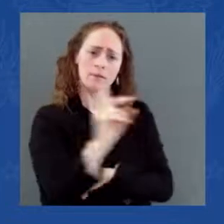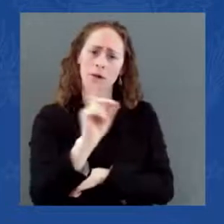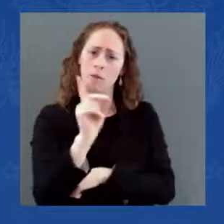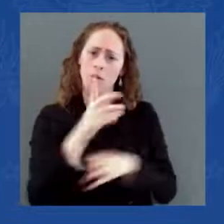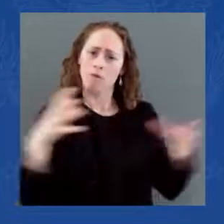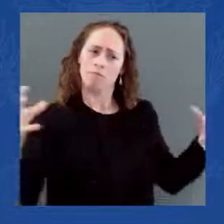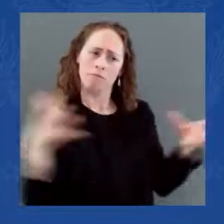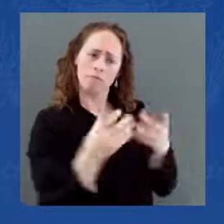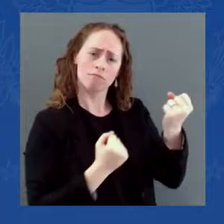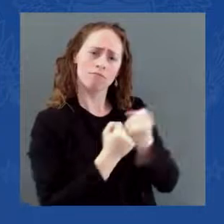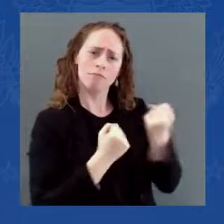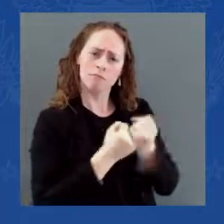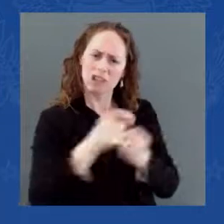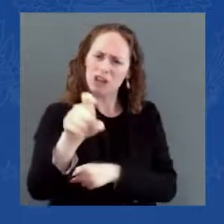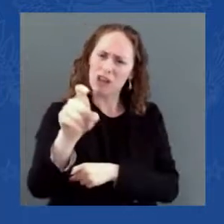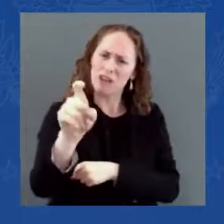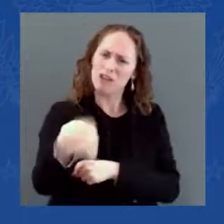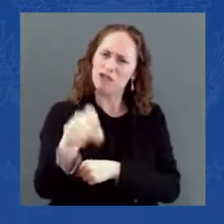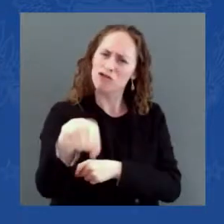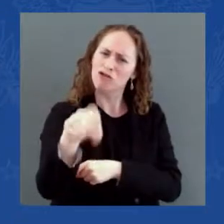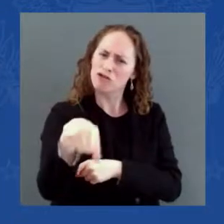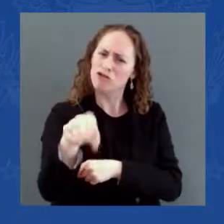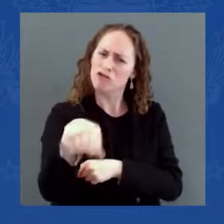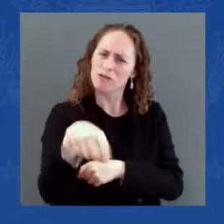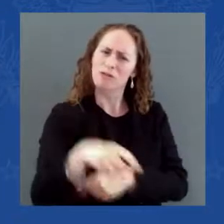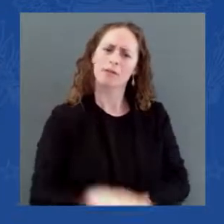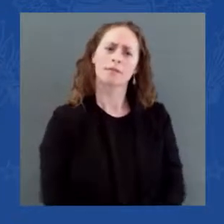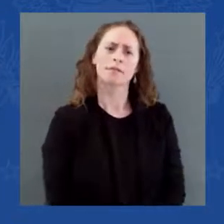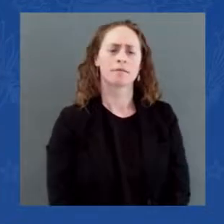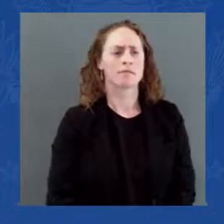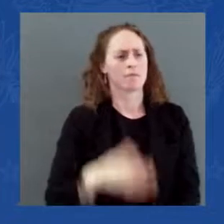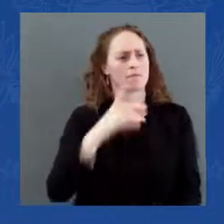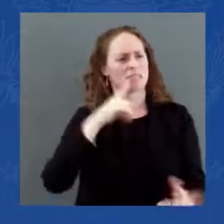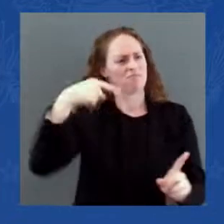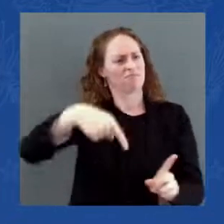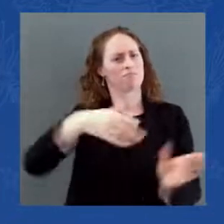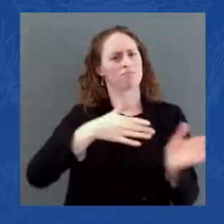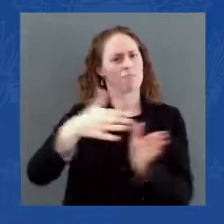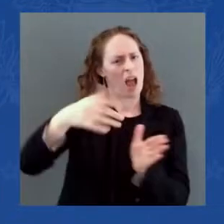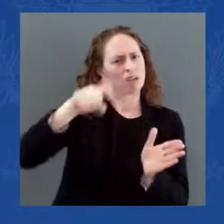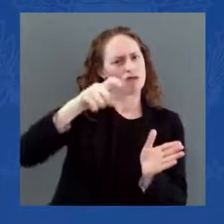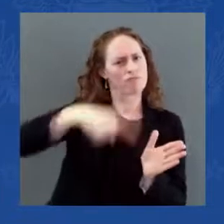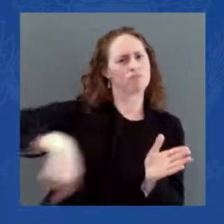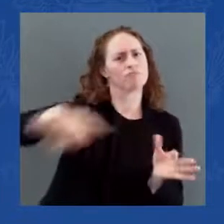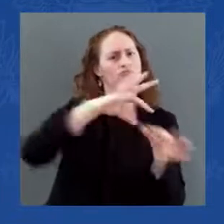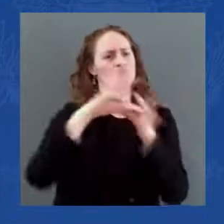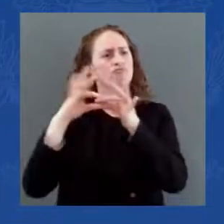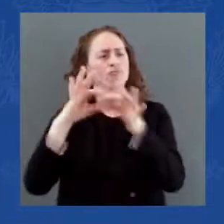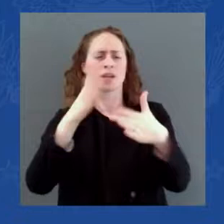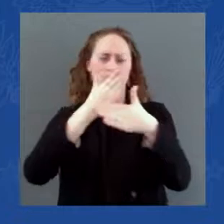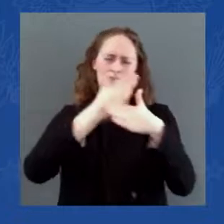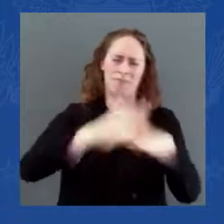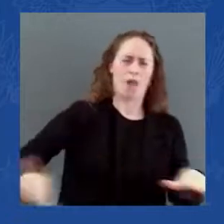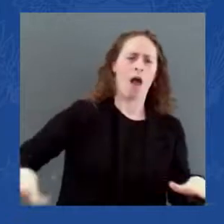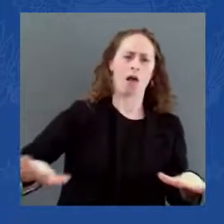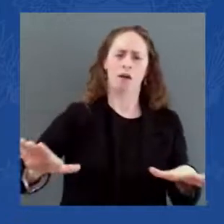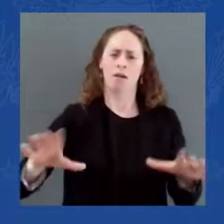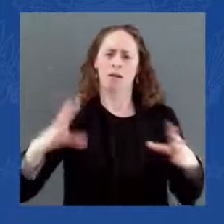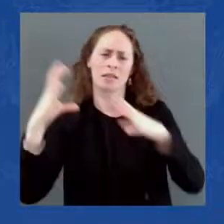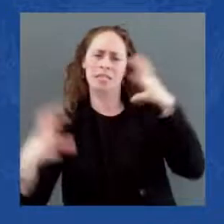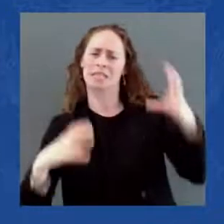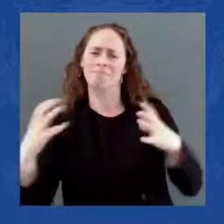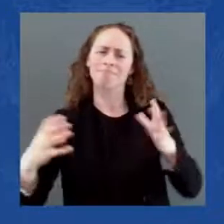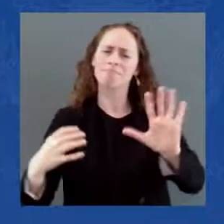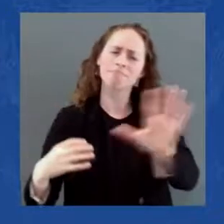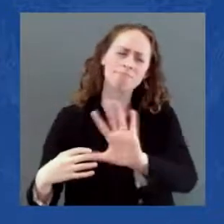as it relates to whether or not we're going to pay the federal debt, whether we're going to, in fact, have a continuing resolution, et